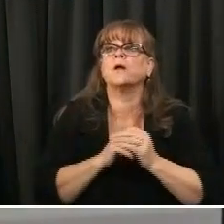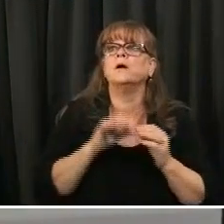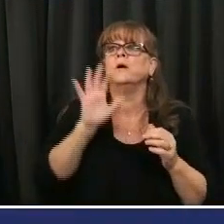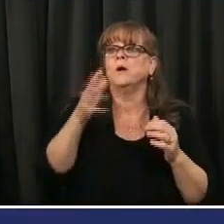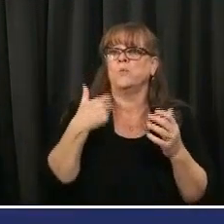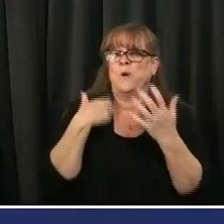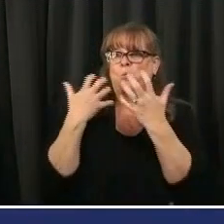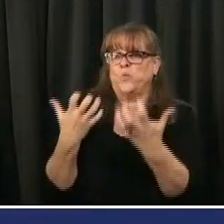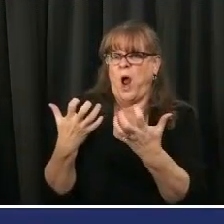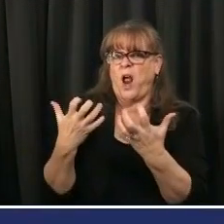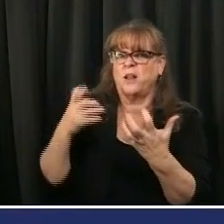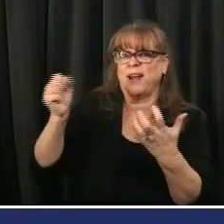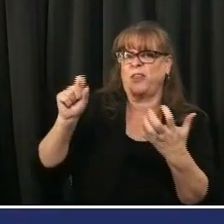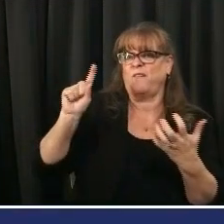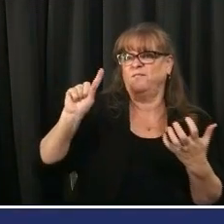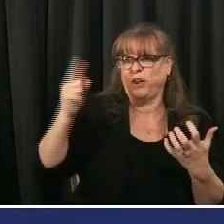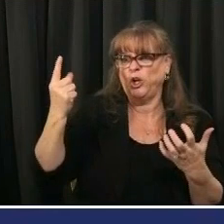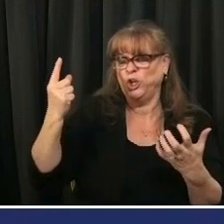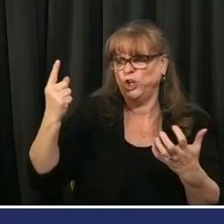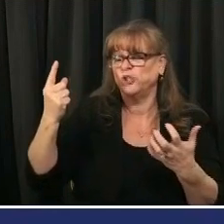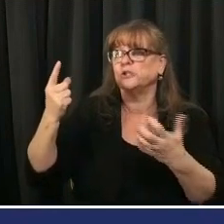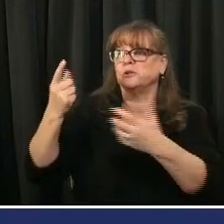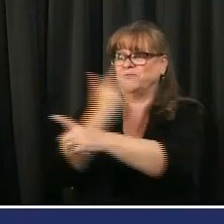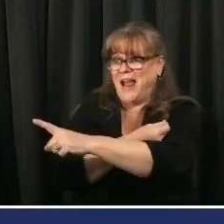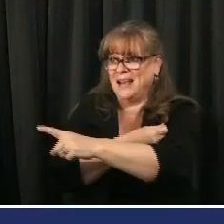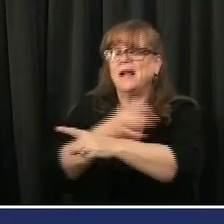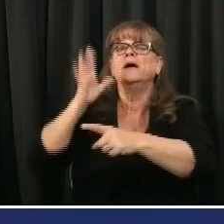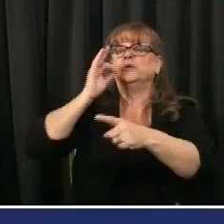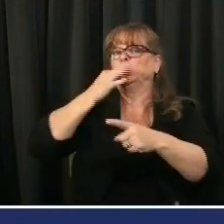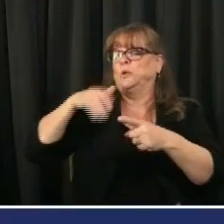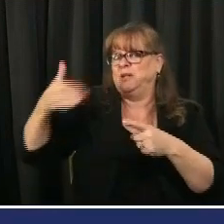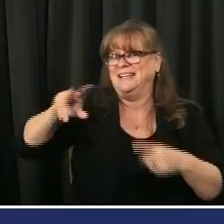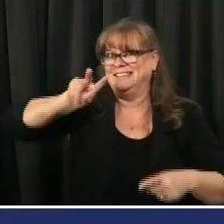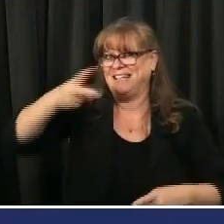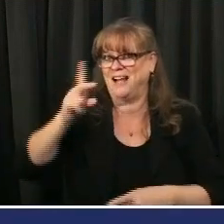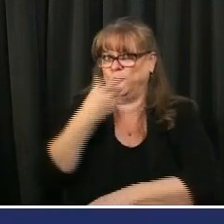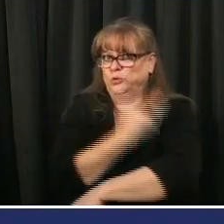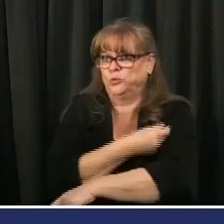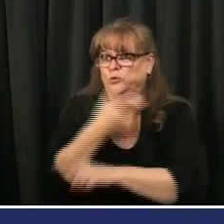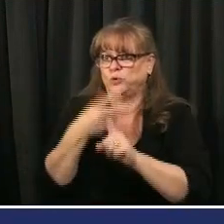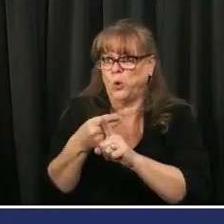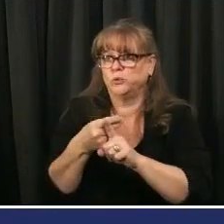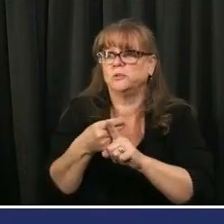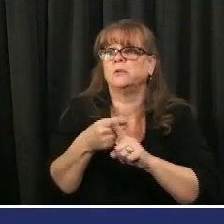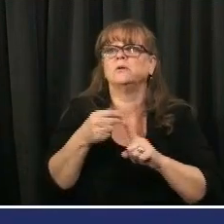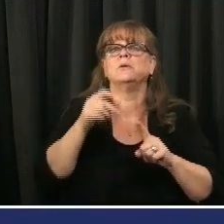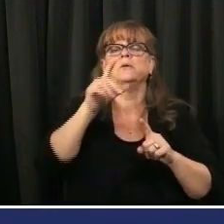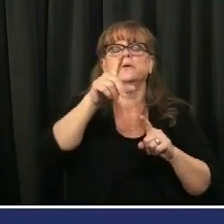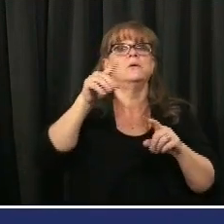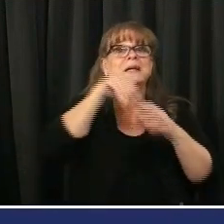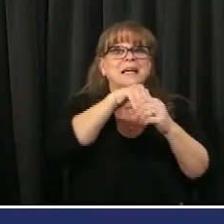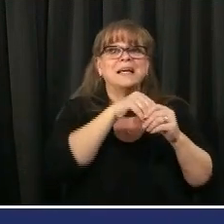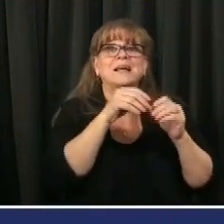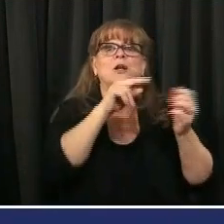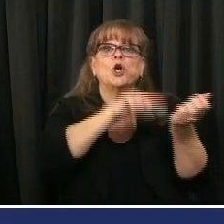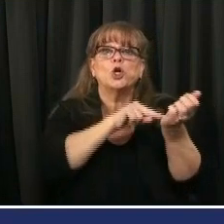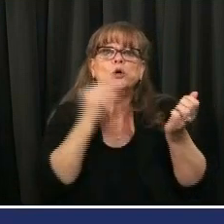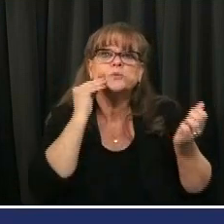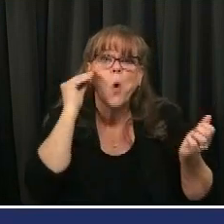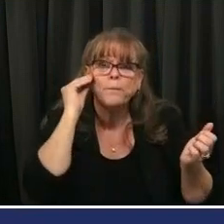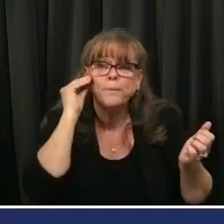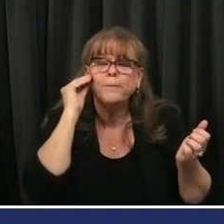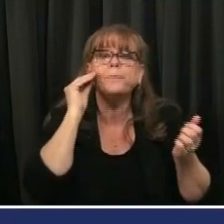dose. And also the majority of skilled nursing will have gotten their first dose. And we're very excited about that. To date,